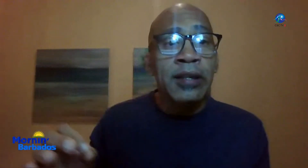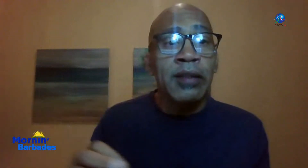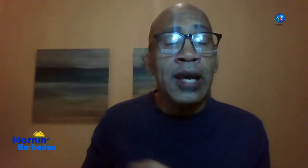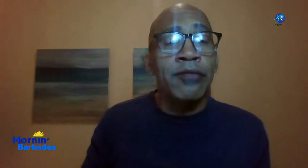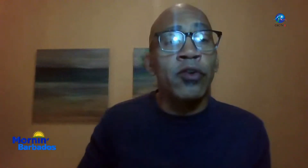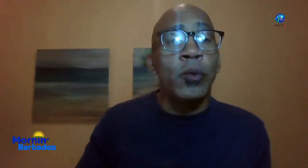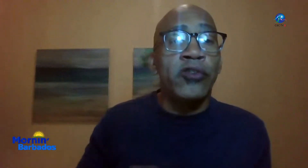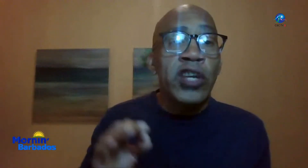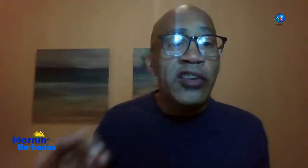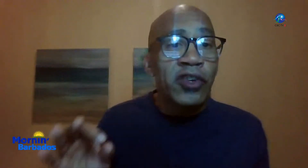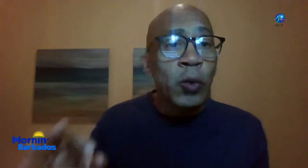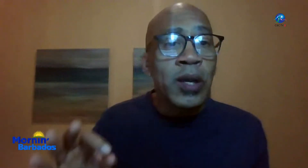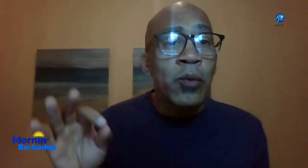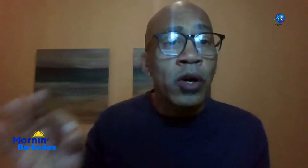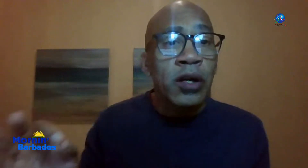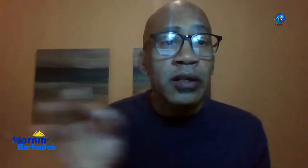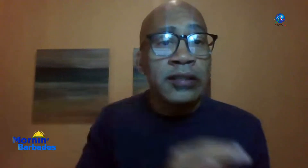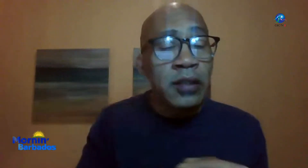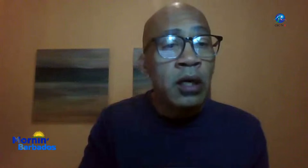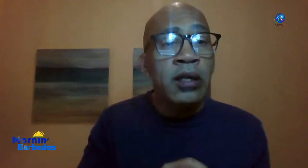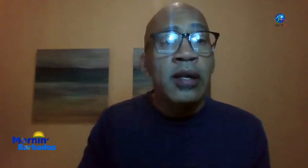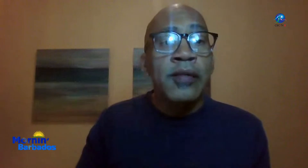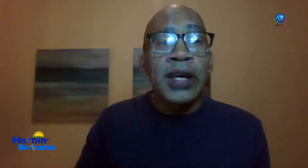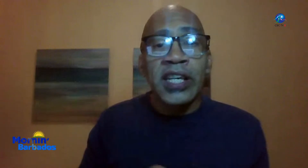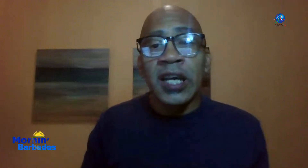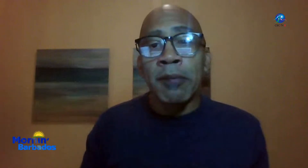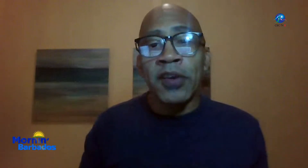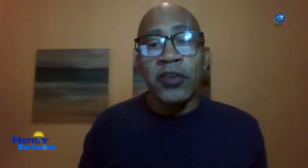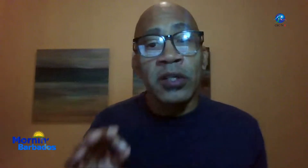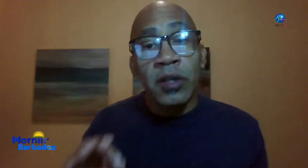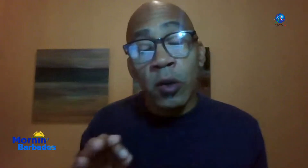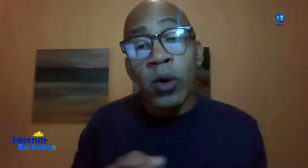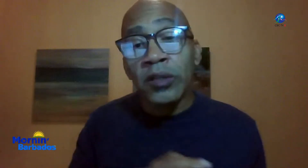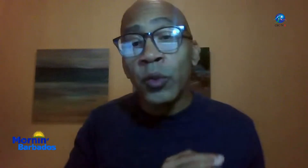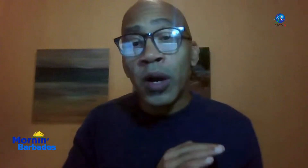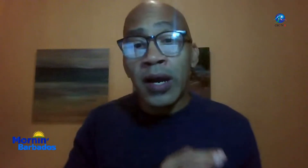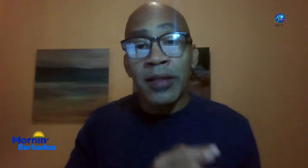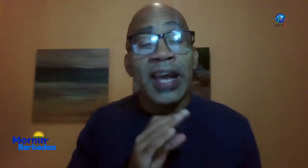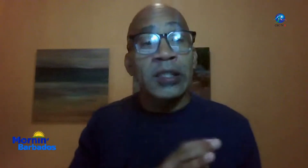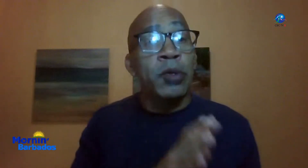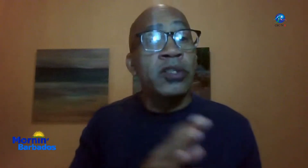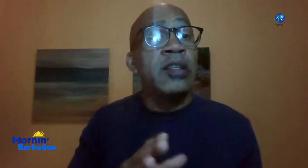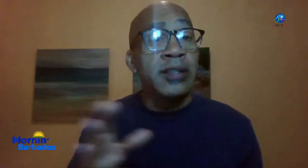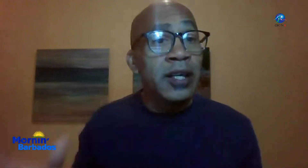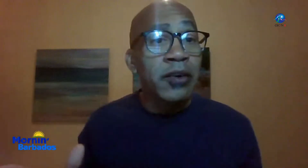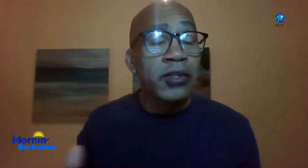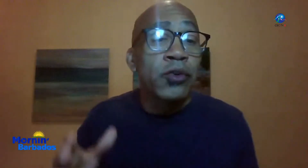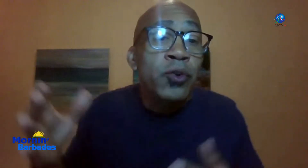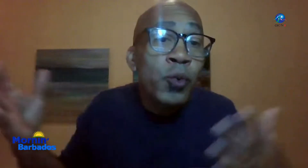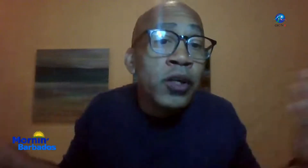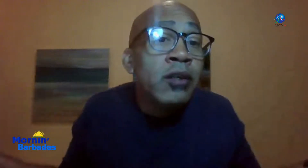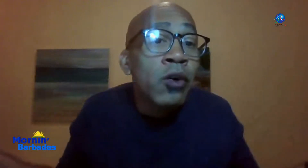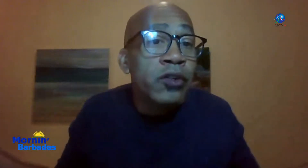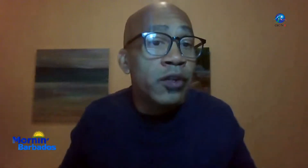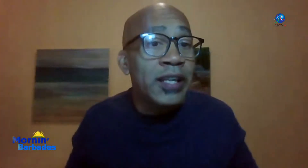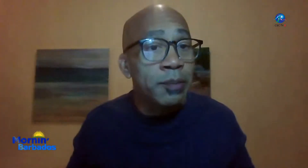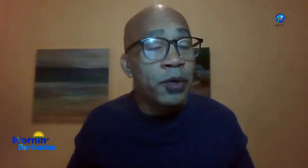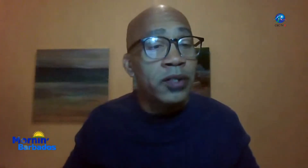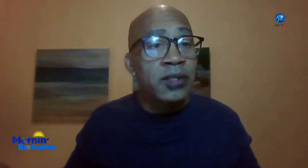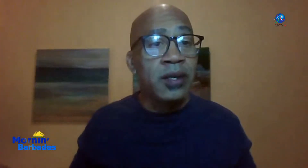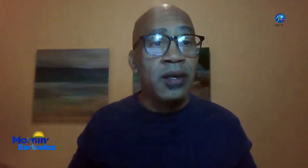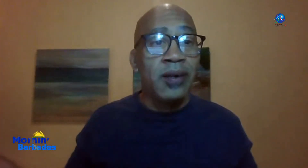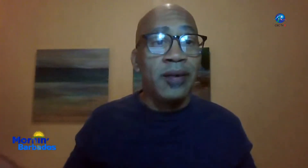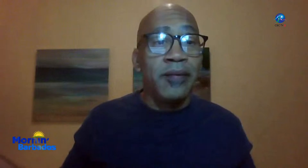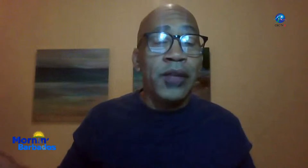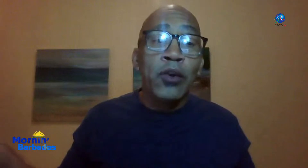do with upskilling, they have to do with changing the way work is done. And HR professionals are the ones who are the experts in this area. So you would go to